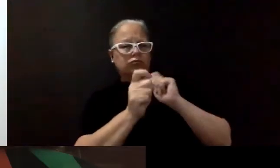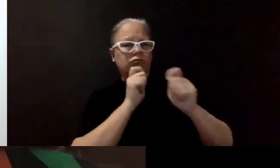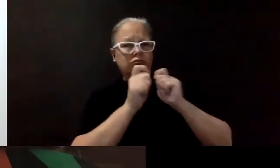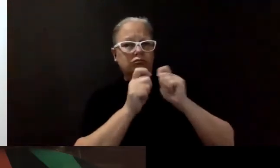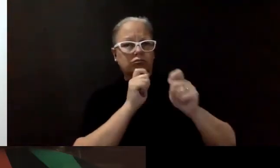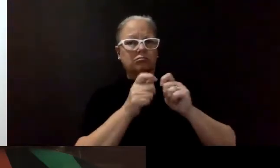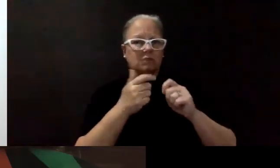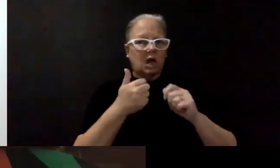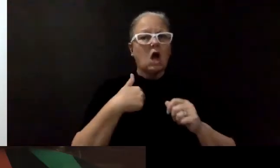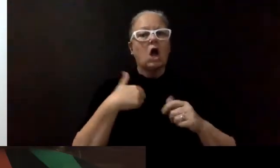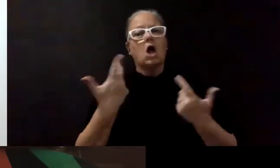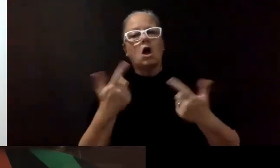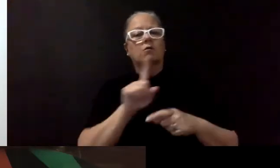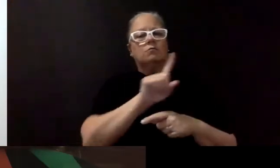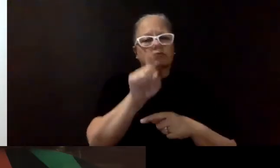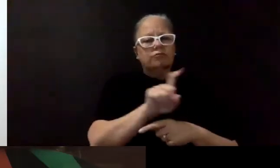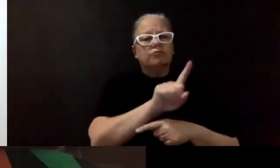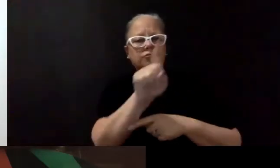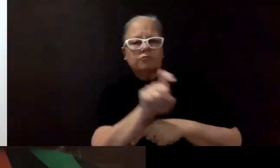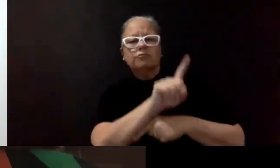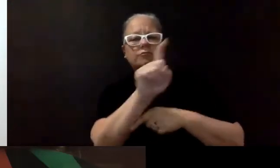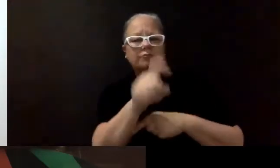will talk about the subject.